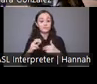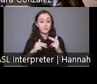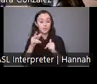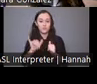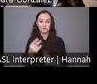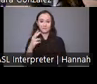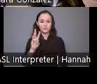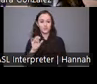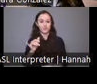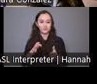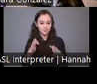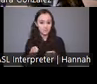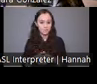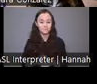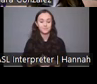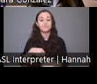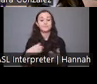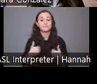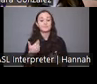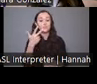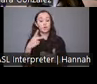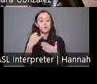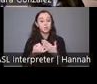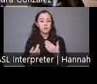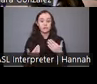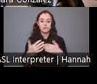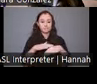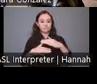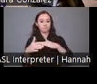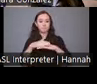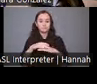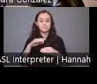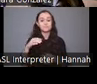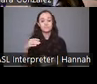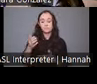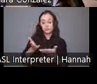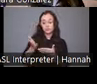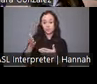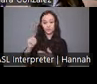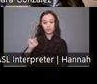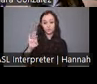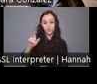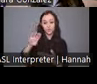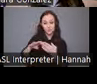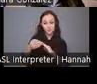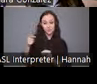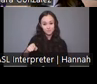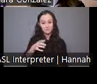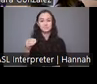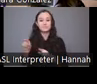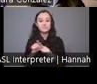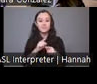Our three interrelated projects are equally as much about serving the tribal community as they are about building the capacity of